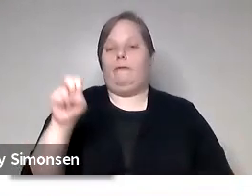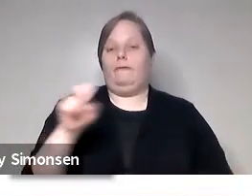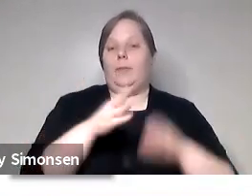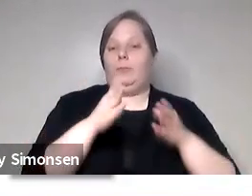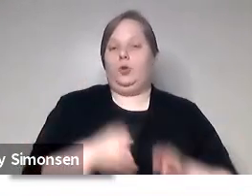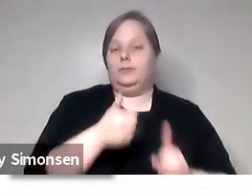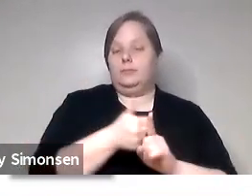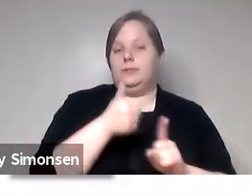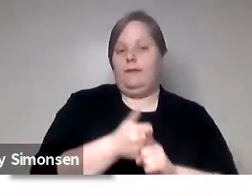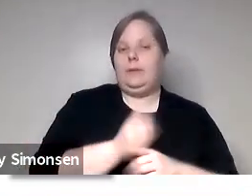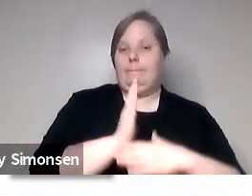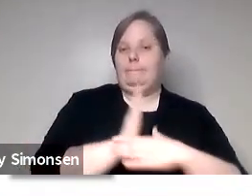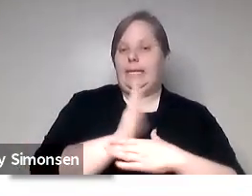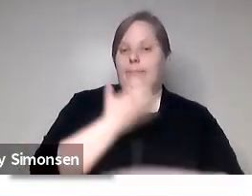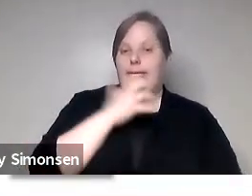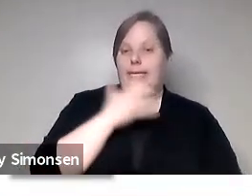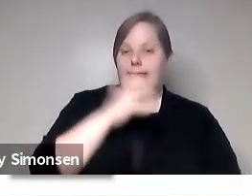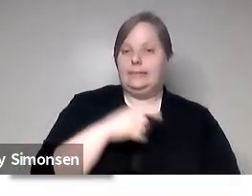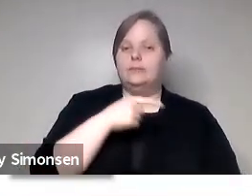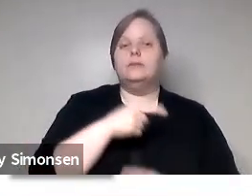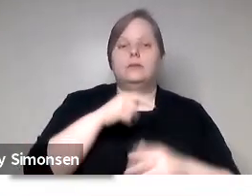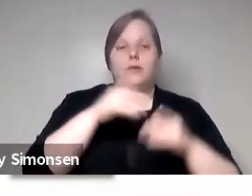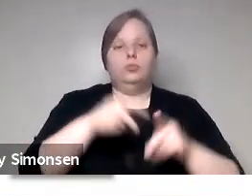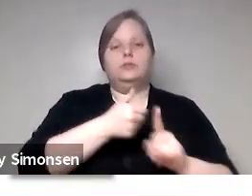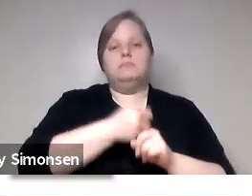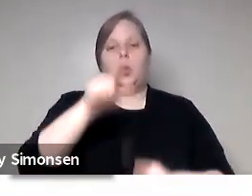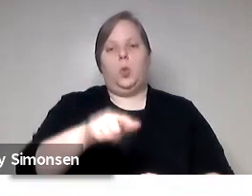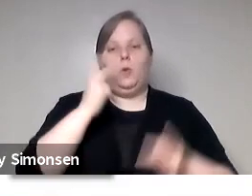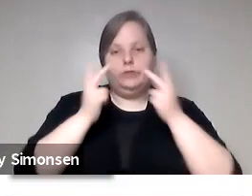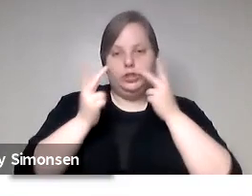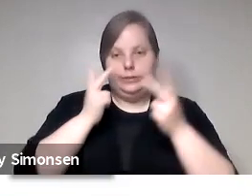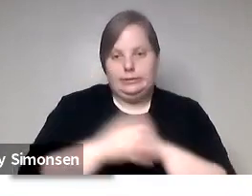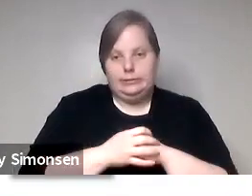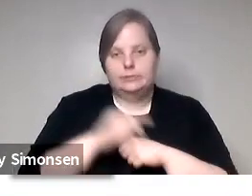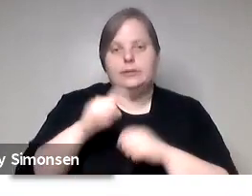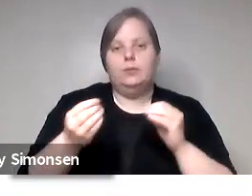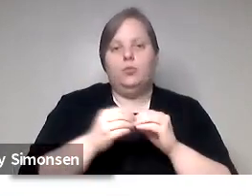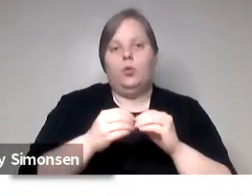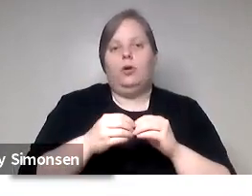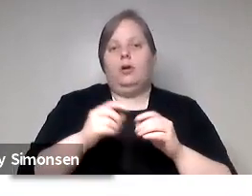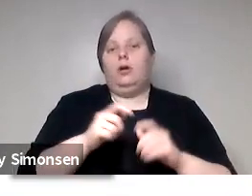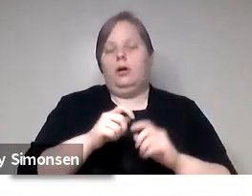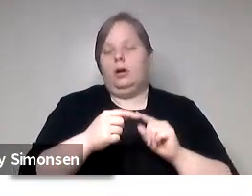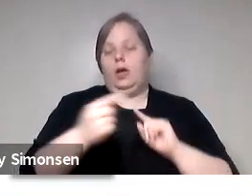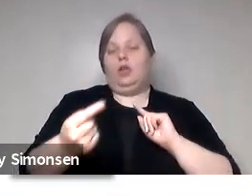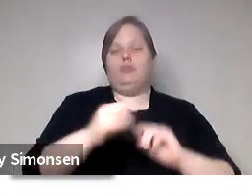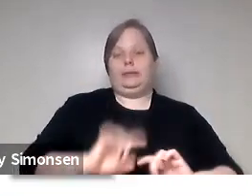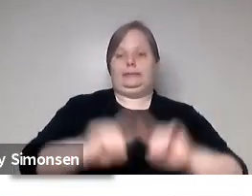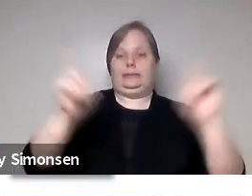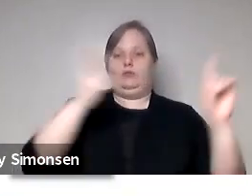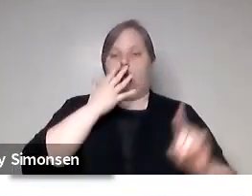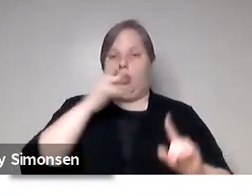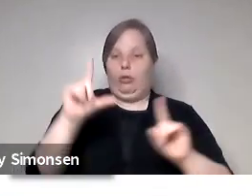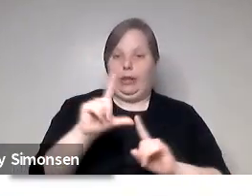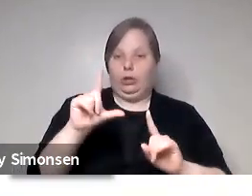looking at medium heat. This is somebody who's low vision. They need a large contrasting letter. It's a